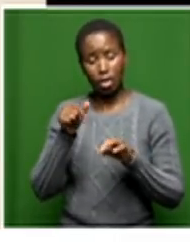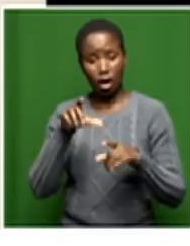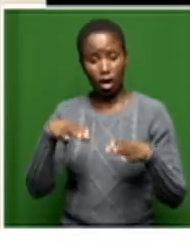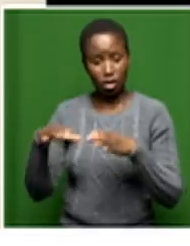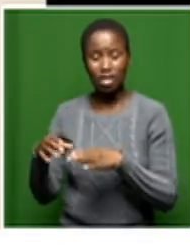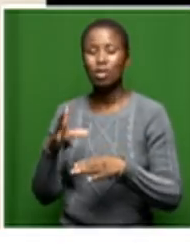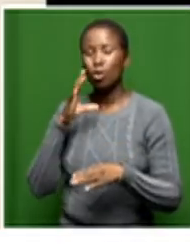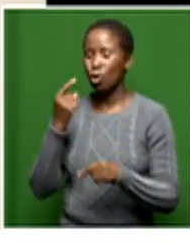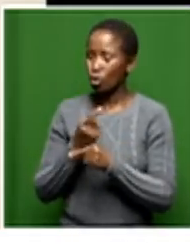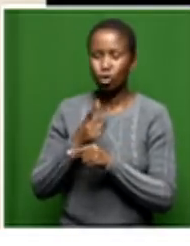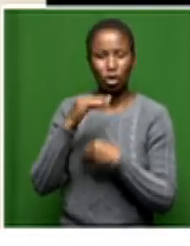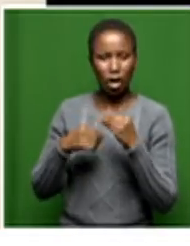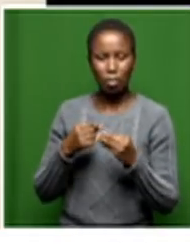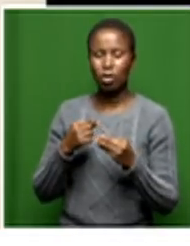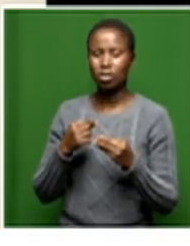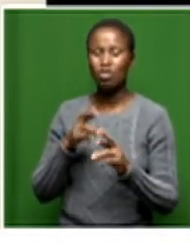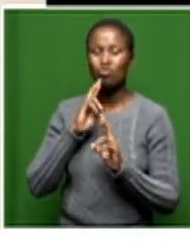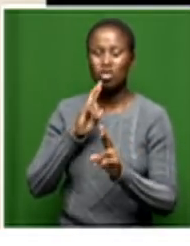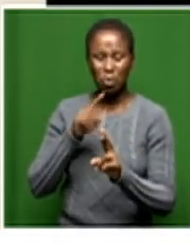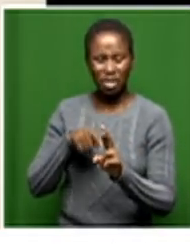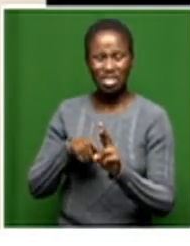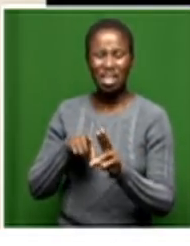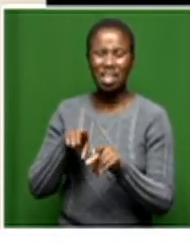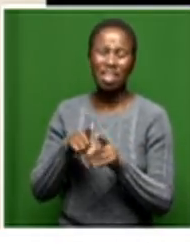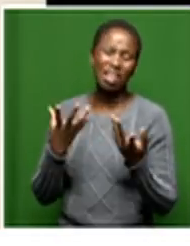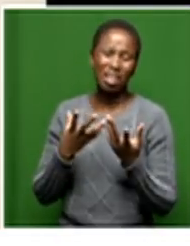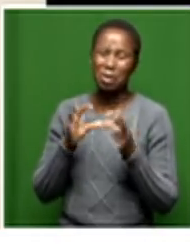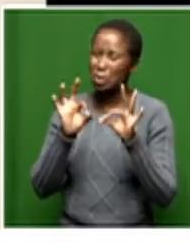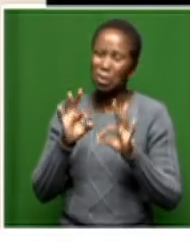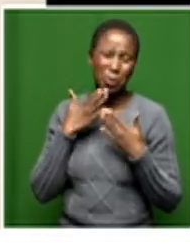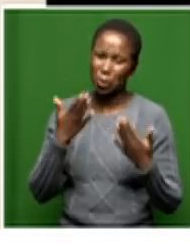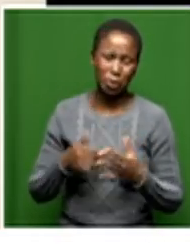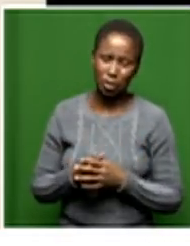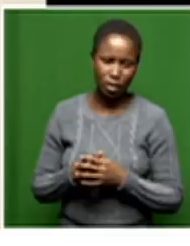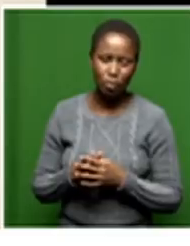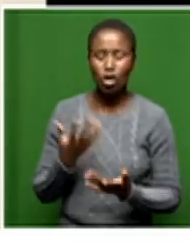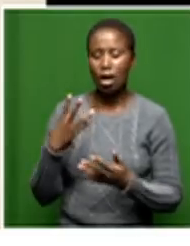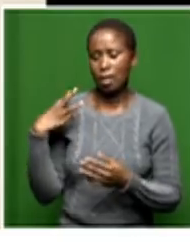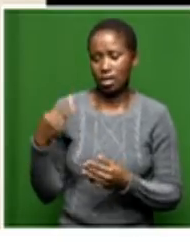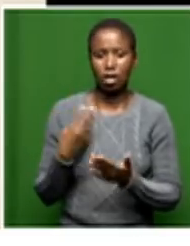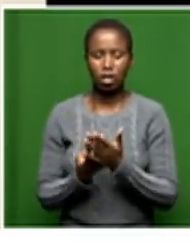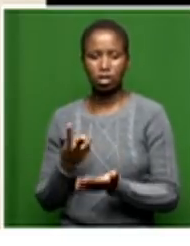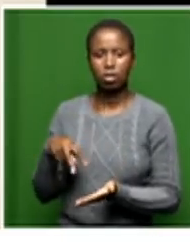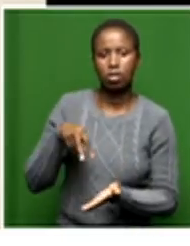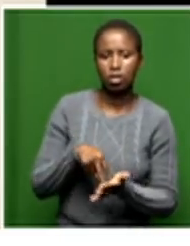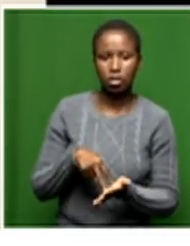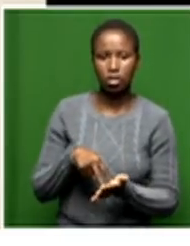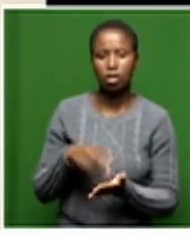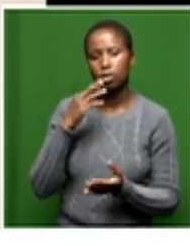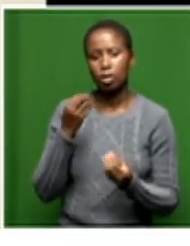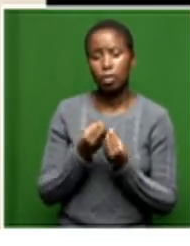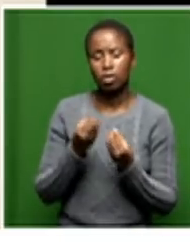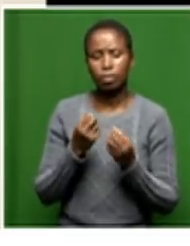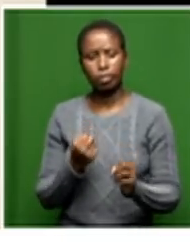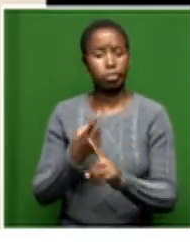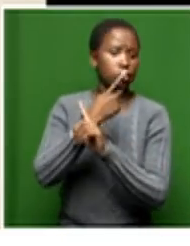poor quality of the responses that you get from the ministers. A minister can stand up and say something that is completely unrelated to the question.